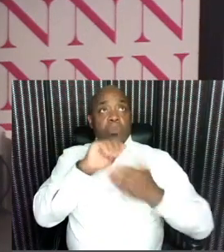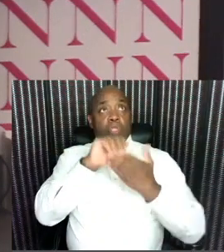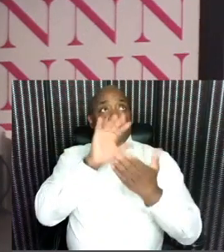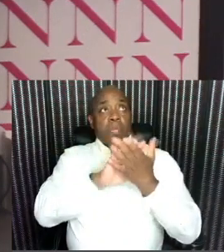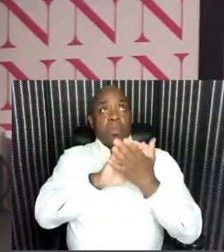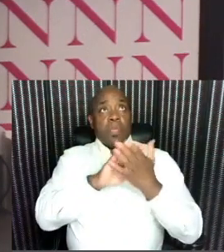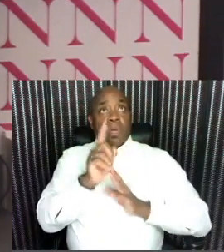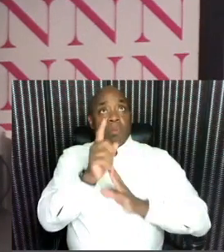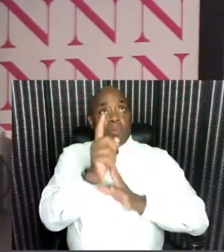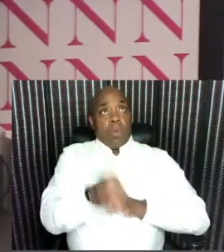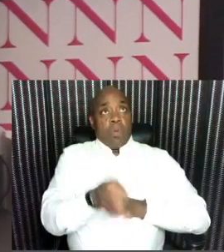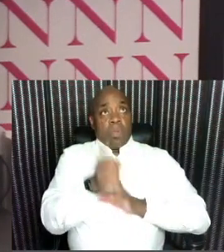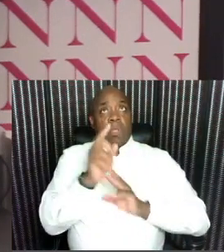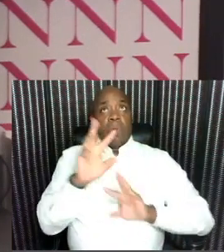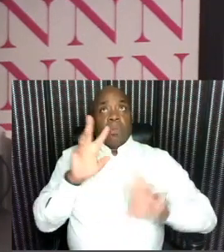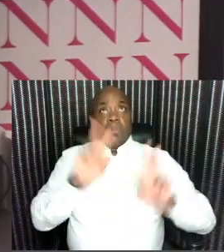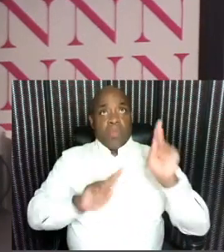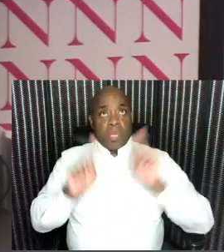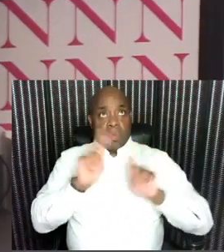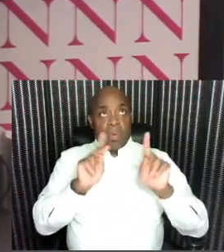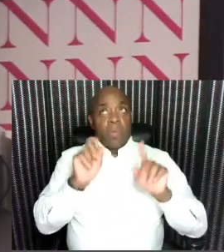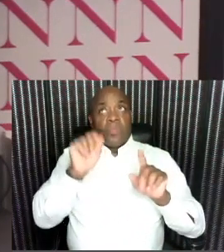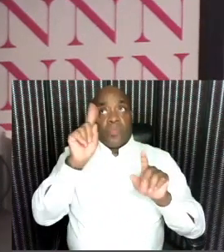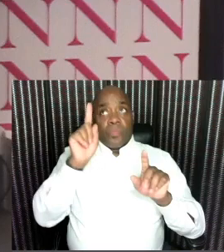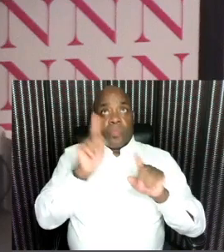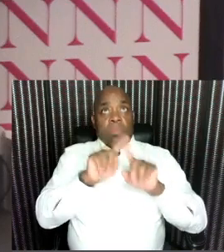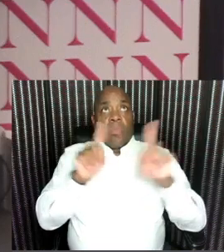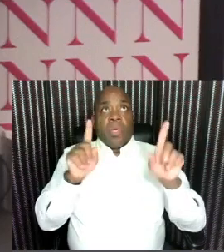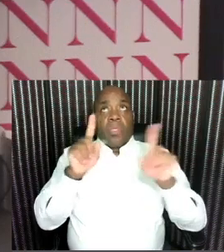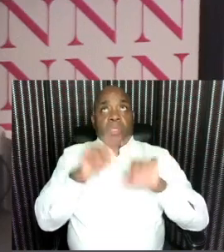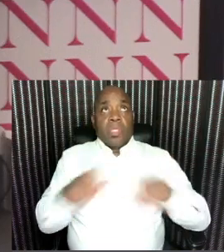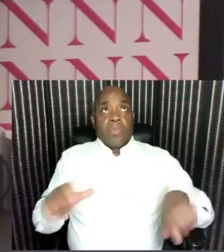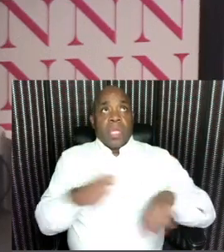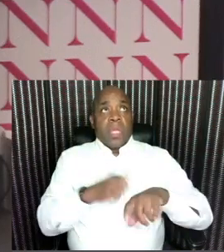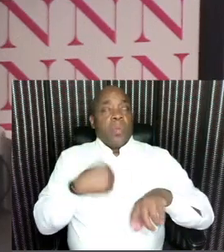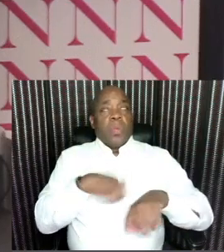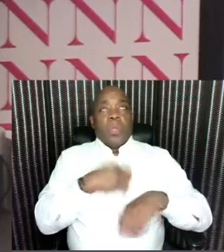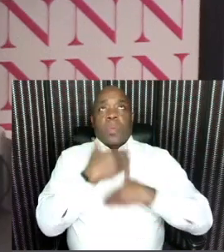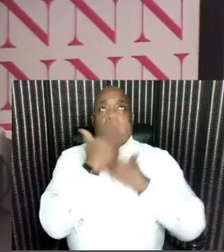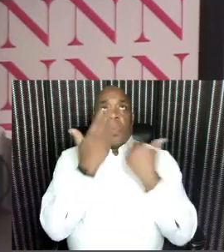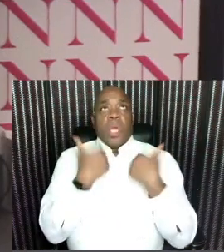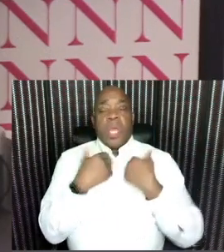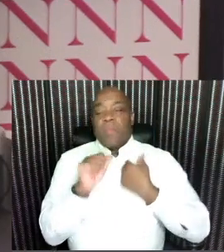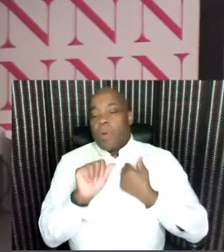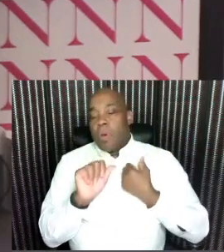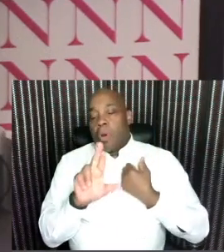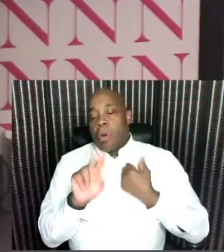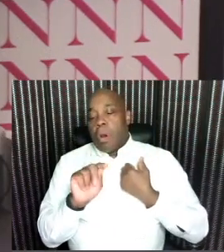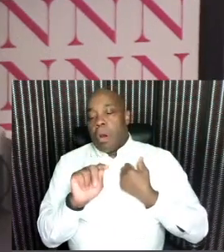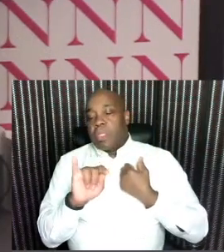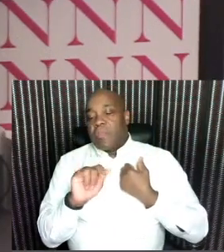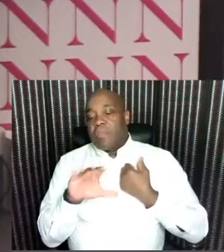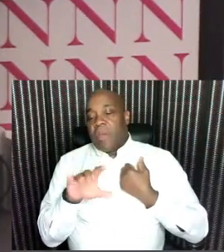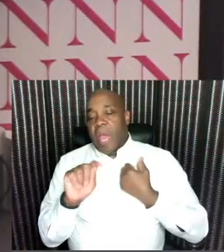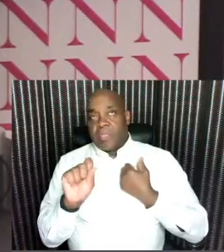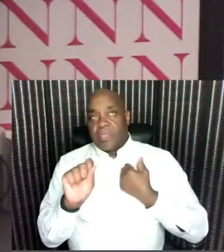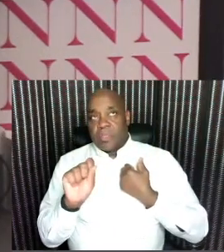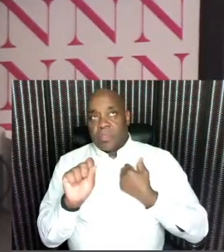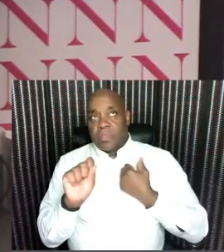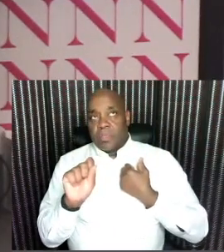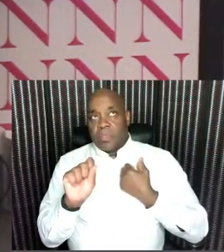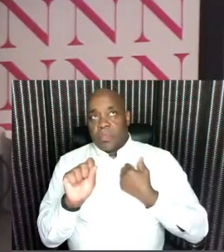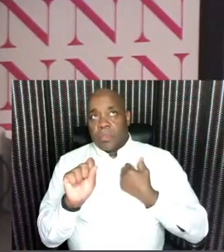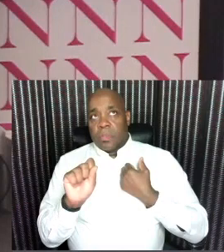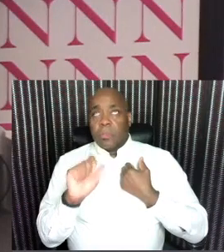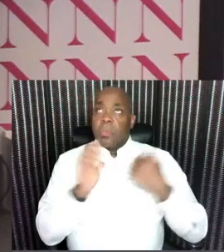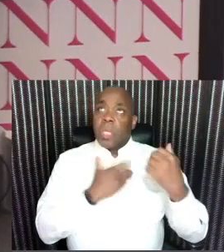and people, but we don't necessarily have artifacts from the community. And part of the reason is like they